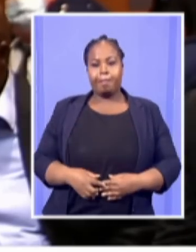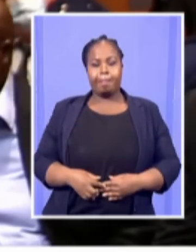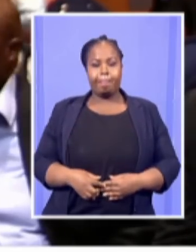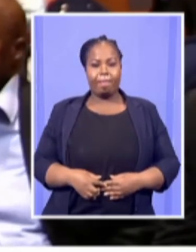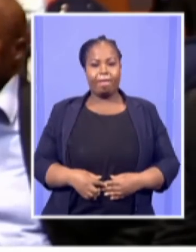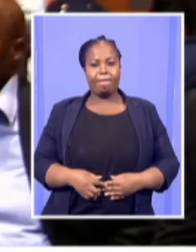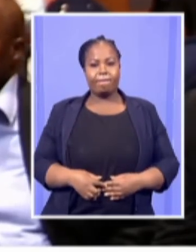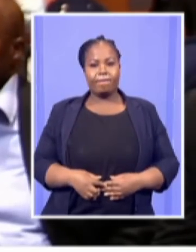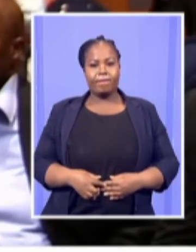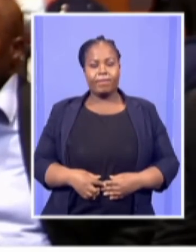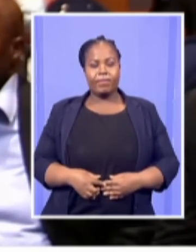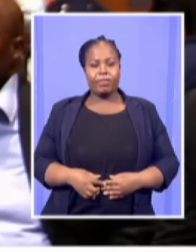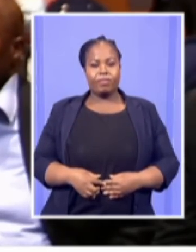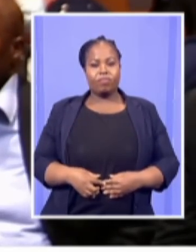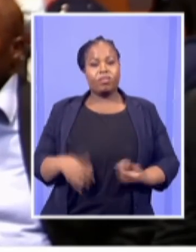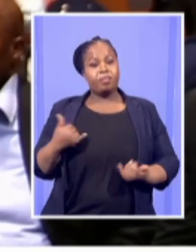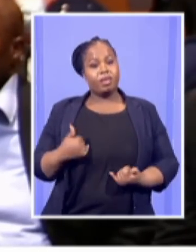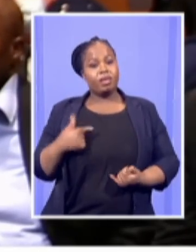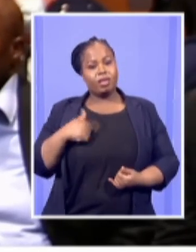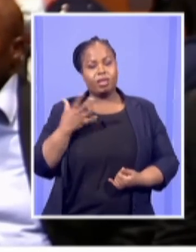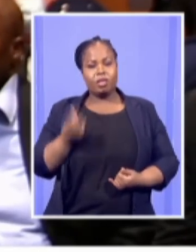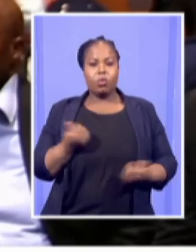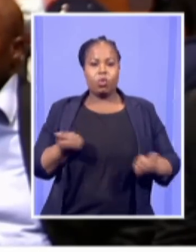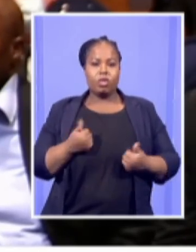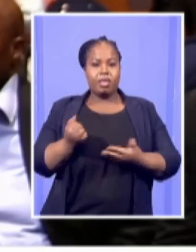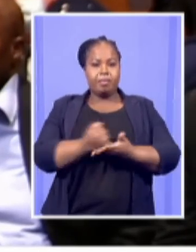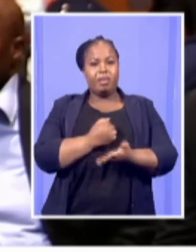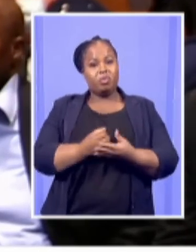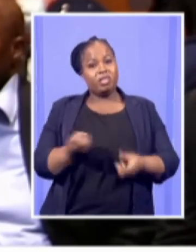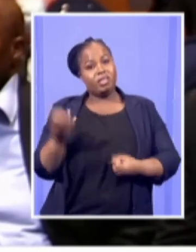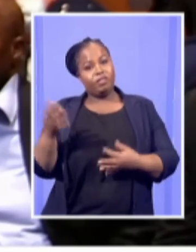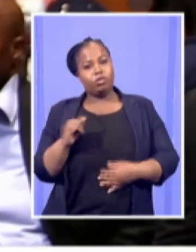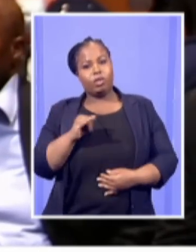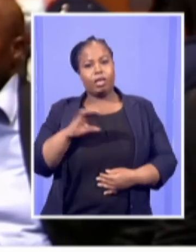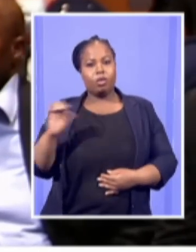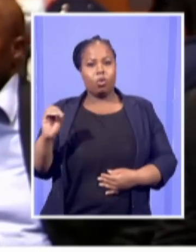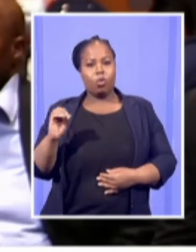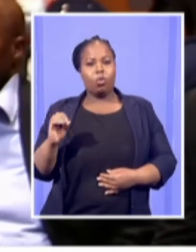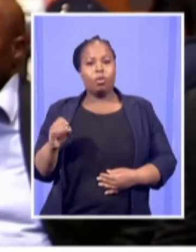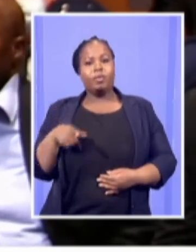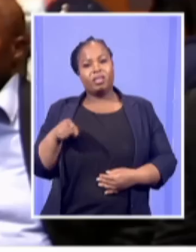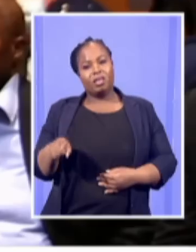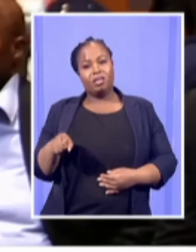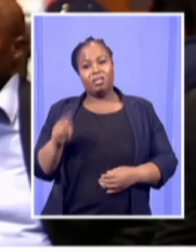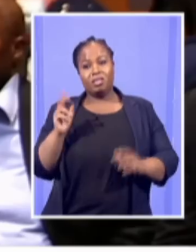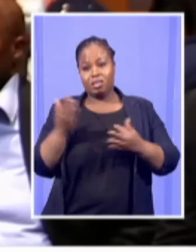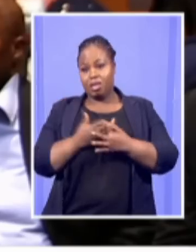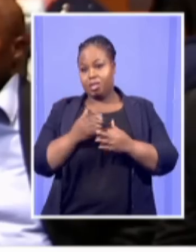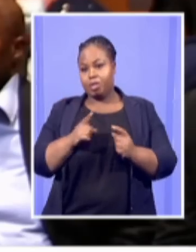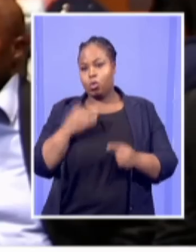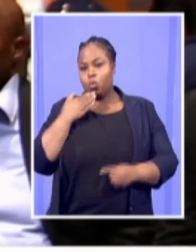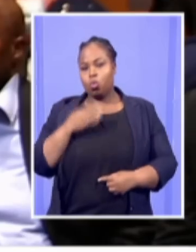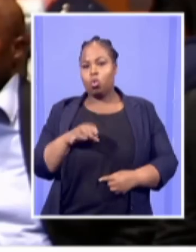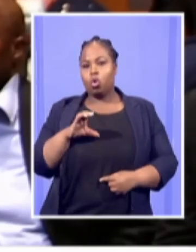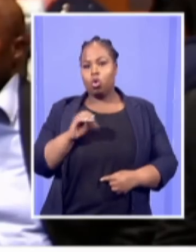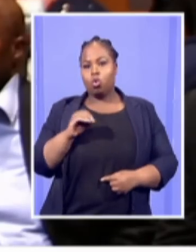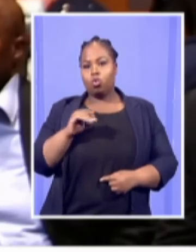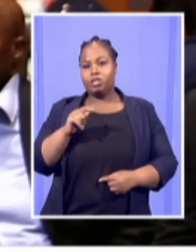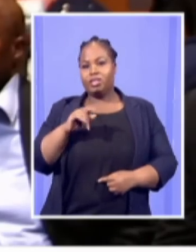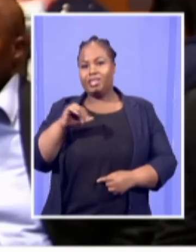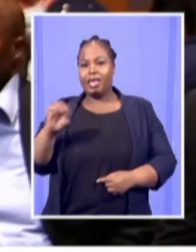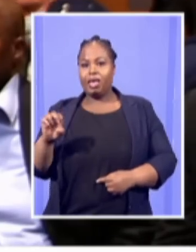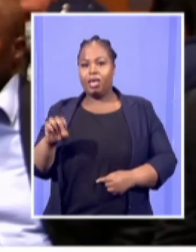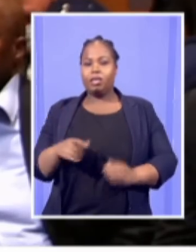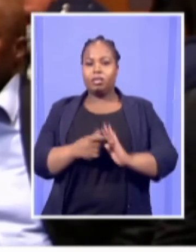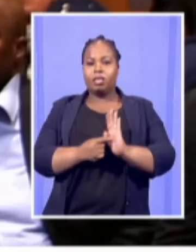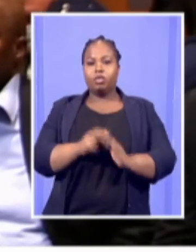investigating officer. I have, however, handed my passport to the investigating officer in this matter, Colonel Kutsia, on 29